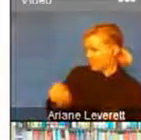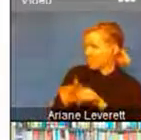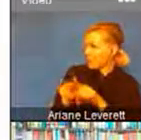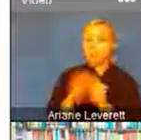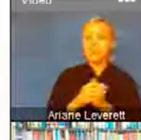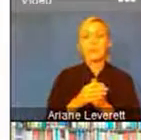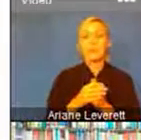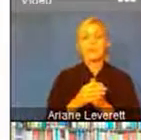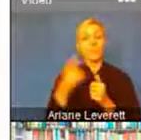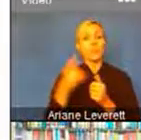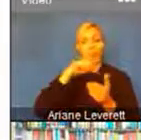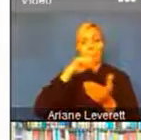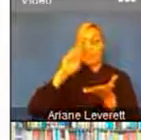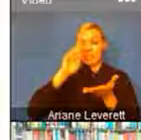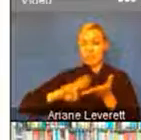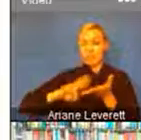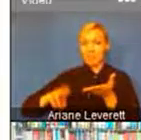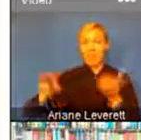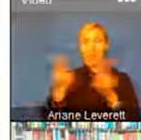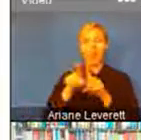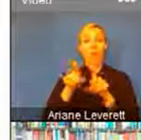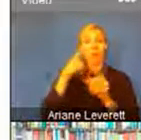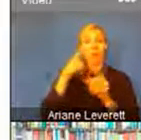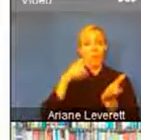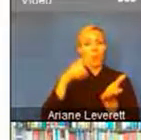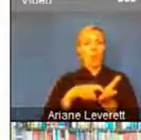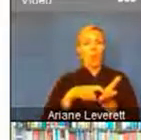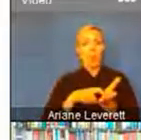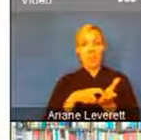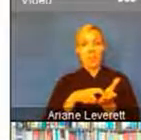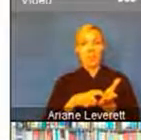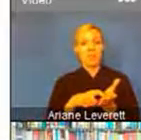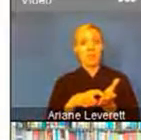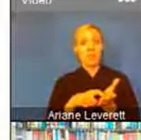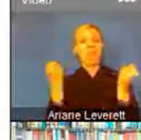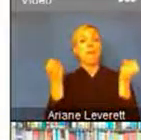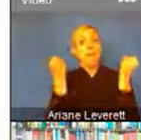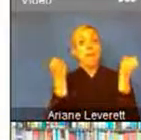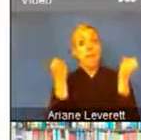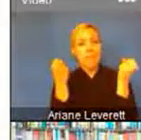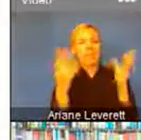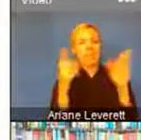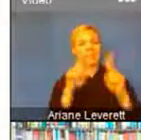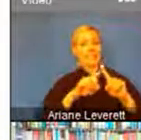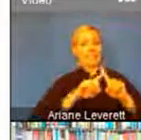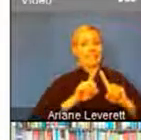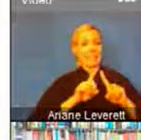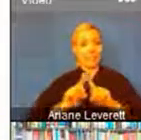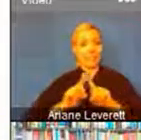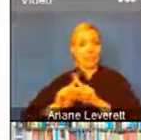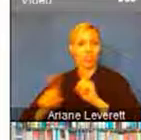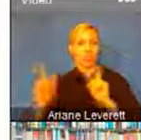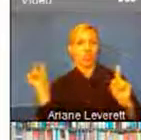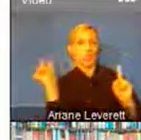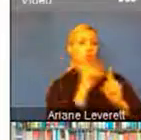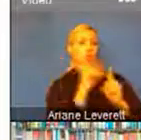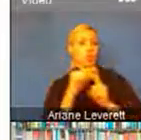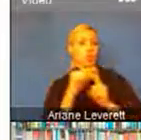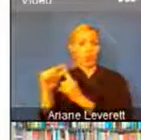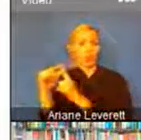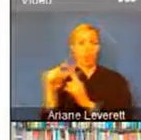Okay, on our next slide, Klaus will entertain you. Yes, warm welcome from my